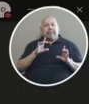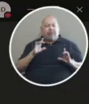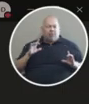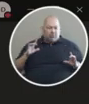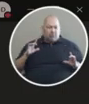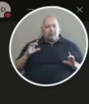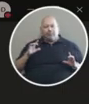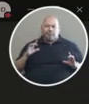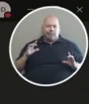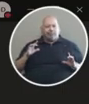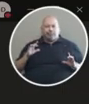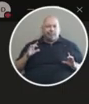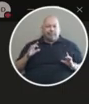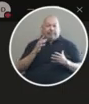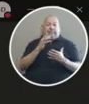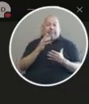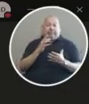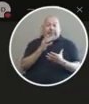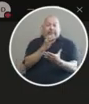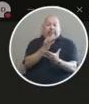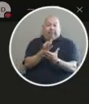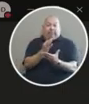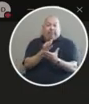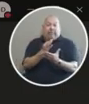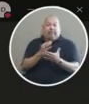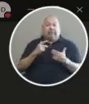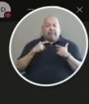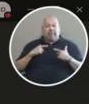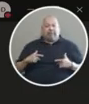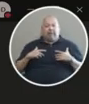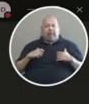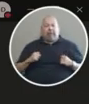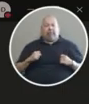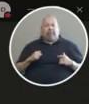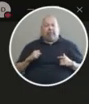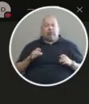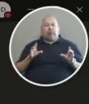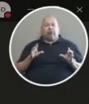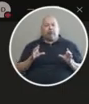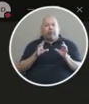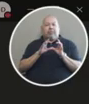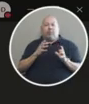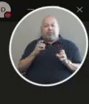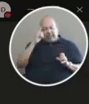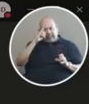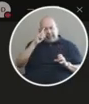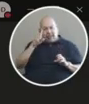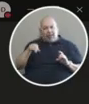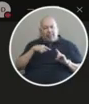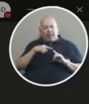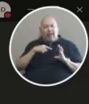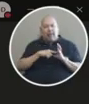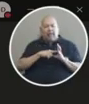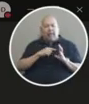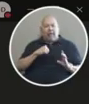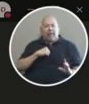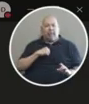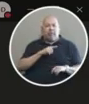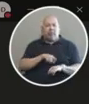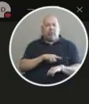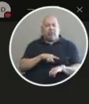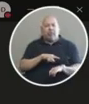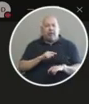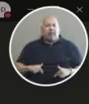terrible fiscal and health crisis, but I want the city to think about this. You know, I've been a